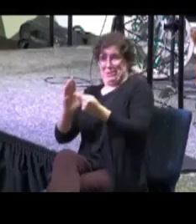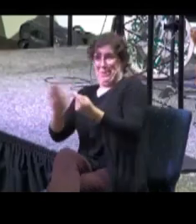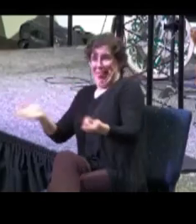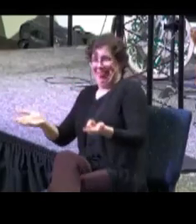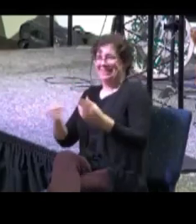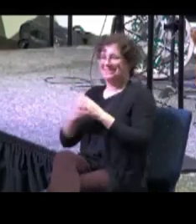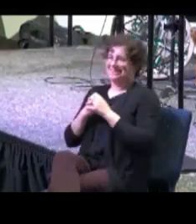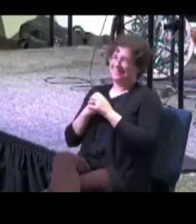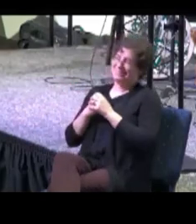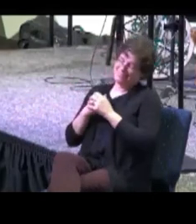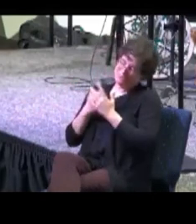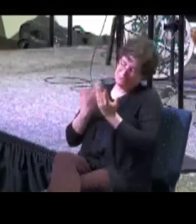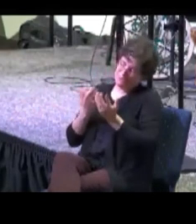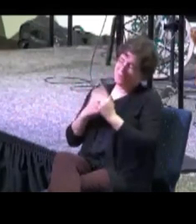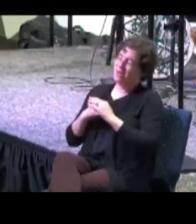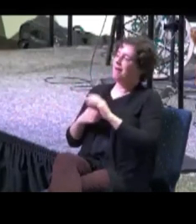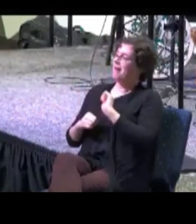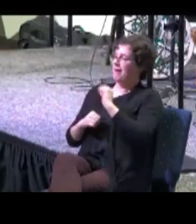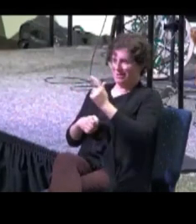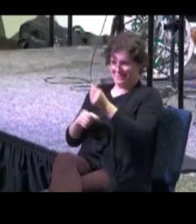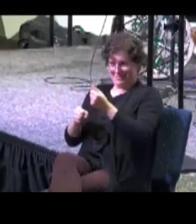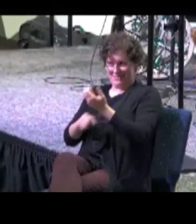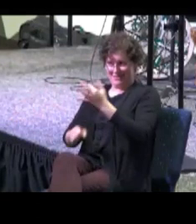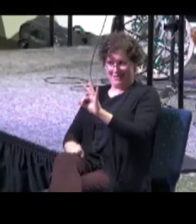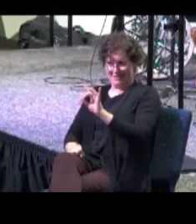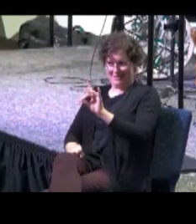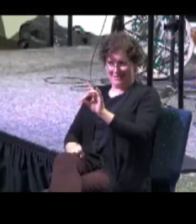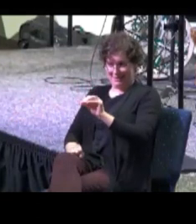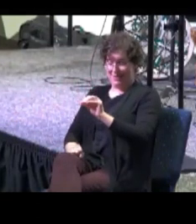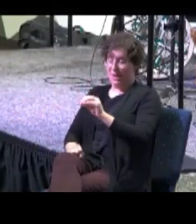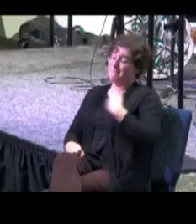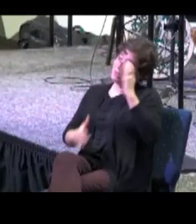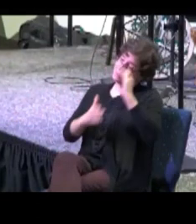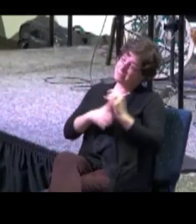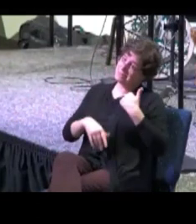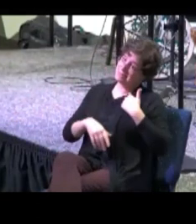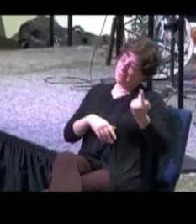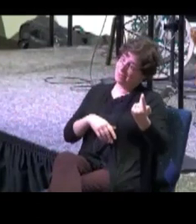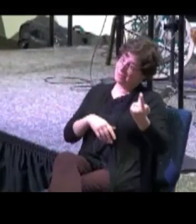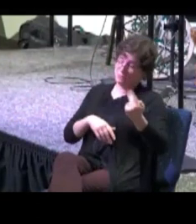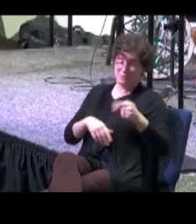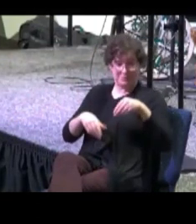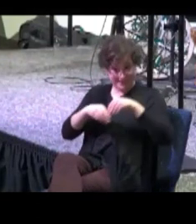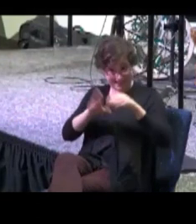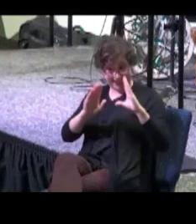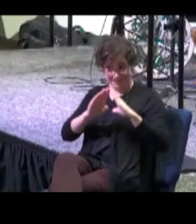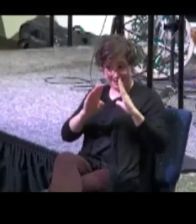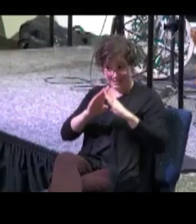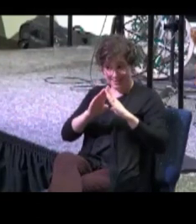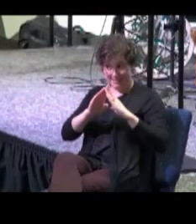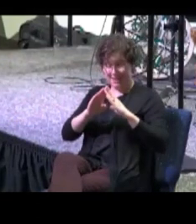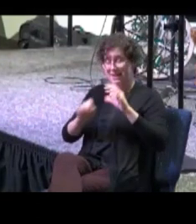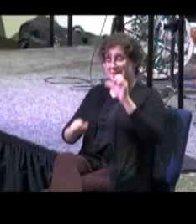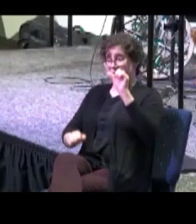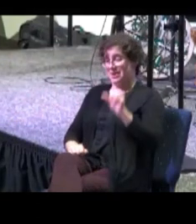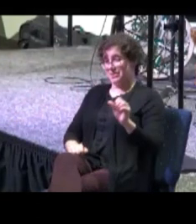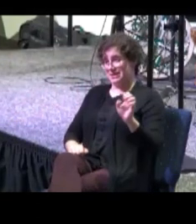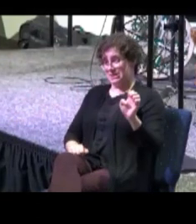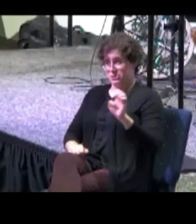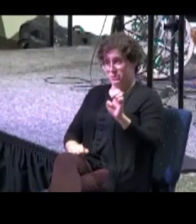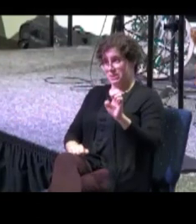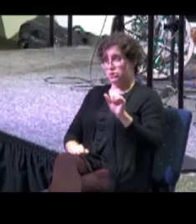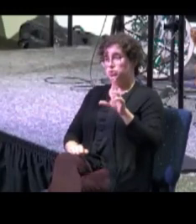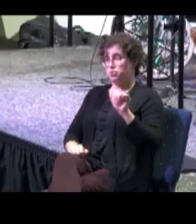In August of 1980, my husband Steve and I were out in a village in southeastern Sudan